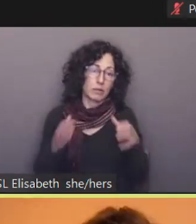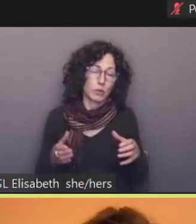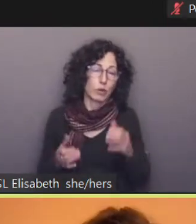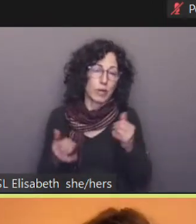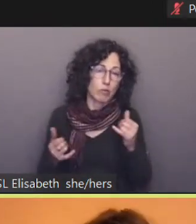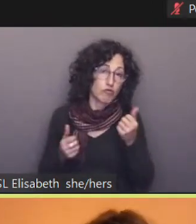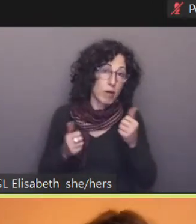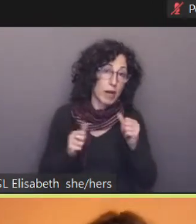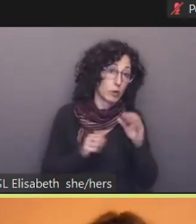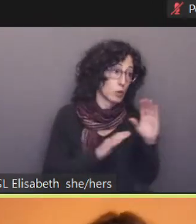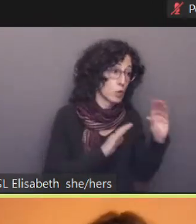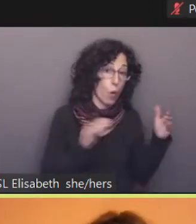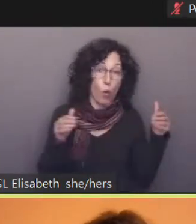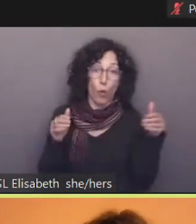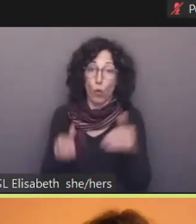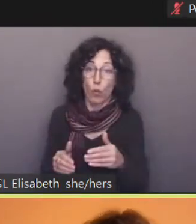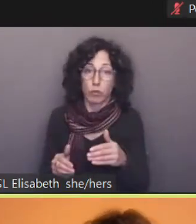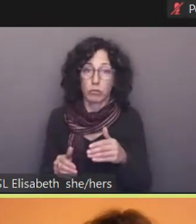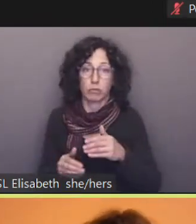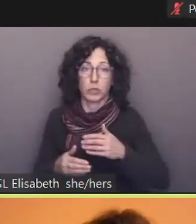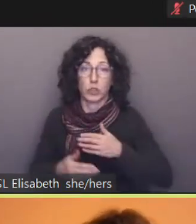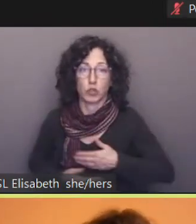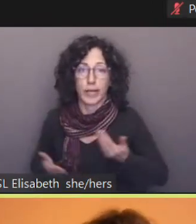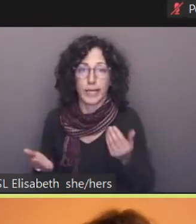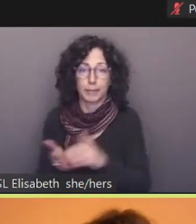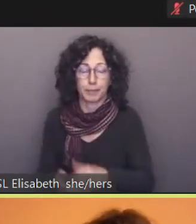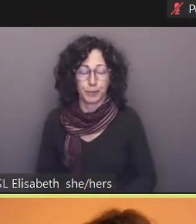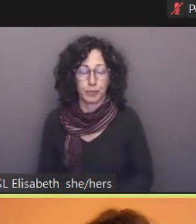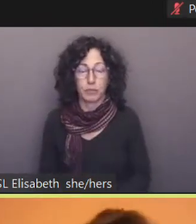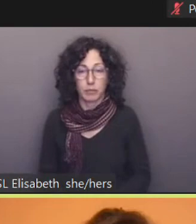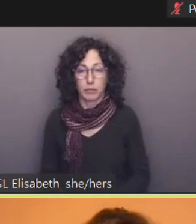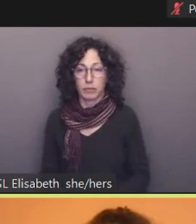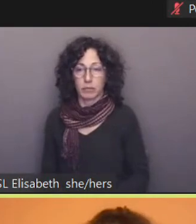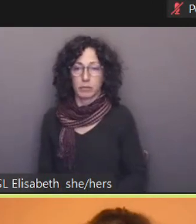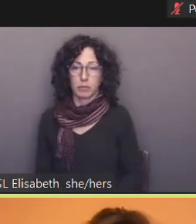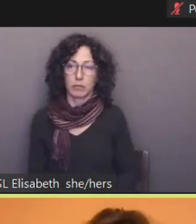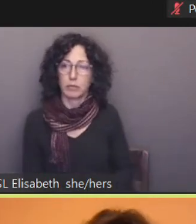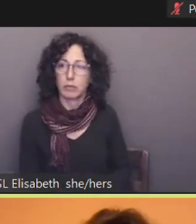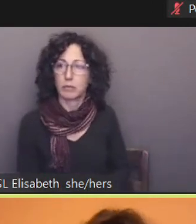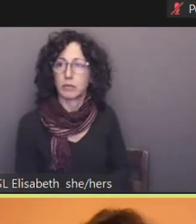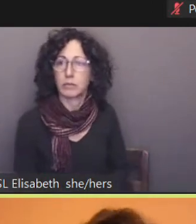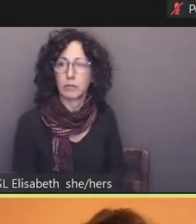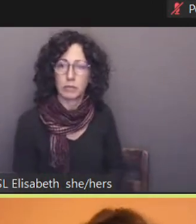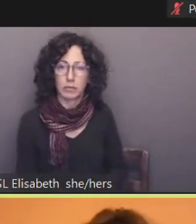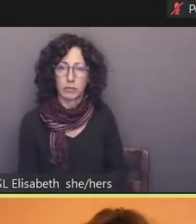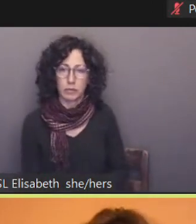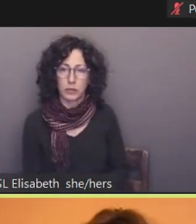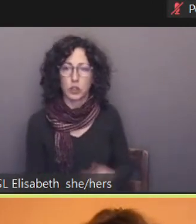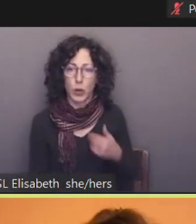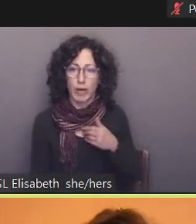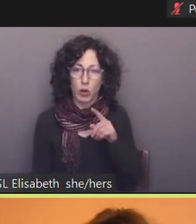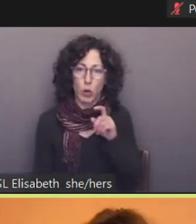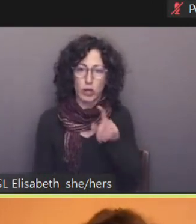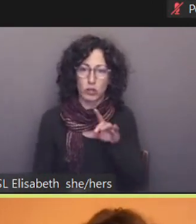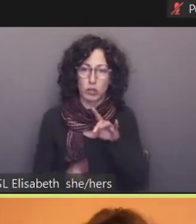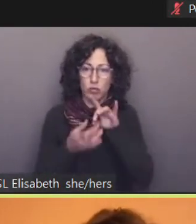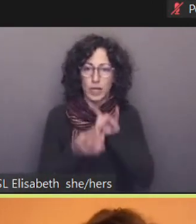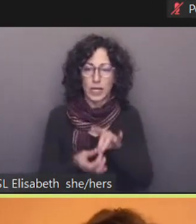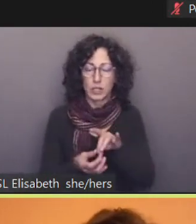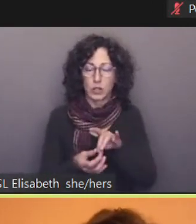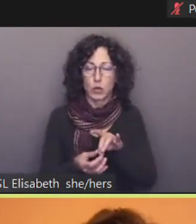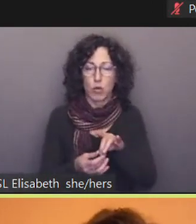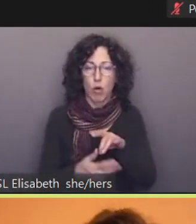Thank you. This question is applicable to all three of our